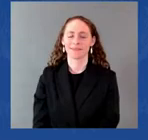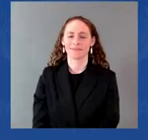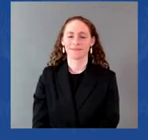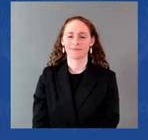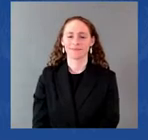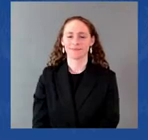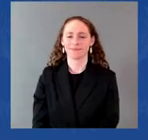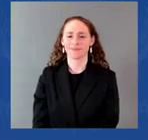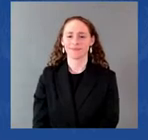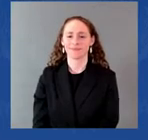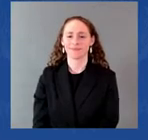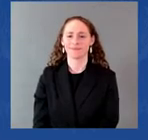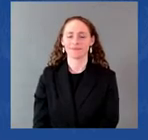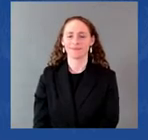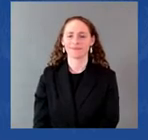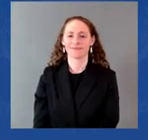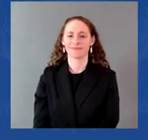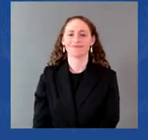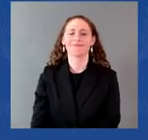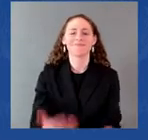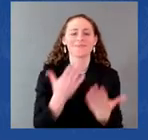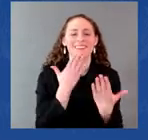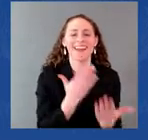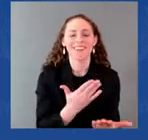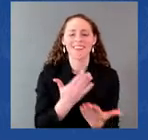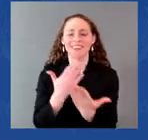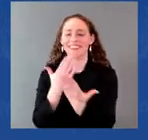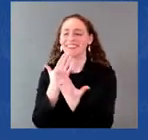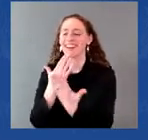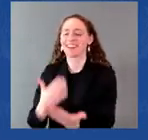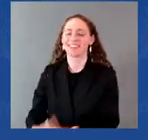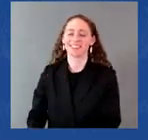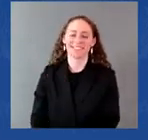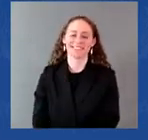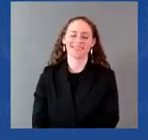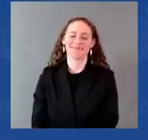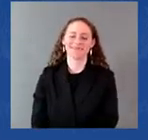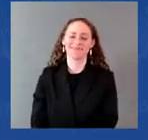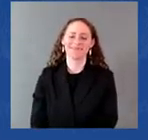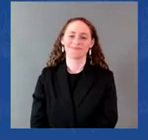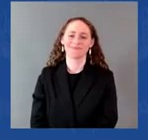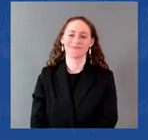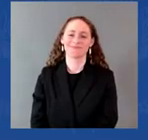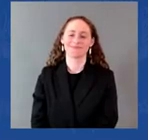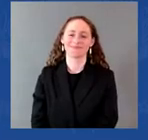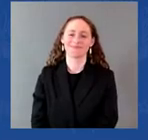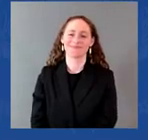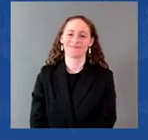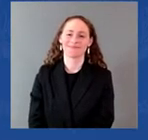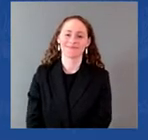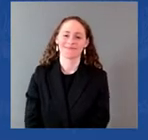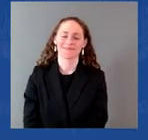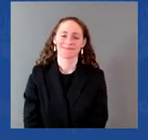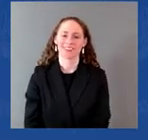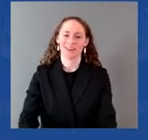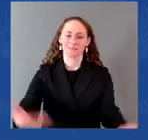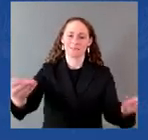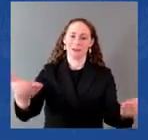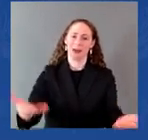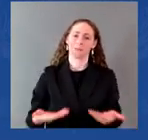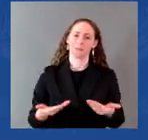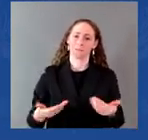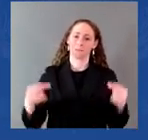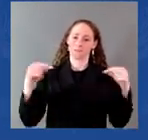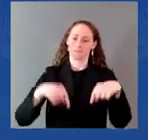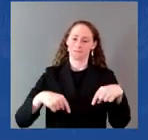Thank you, thank you, thank you. Welcome to the White House. This is called a family affair. Please be seated, please be seated.